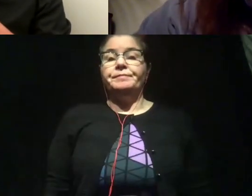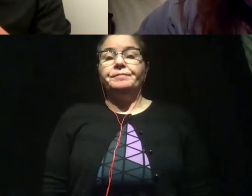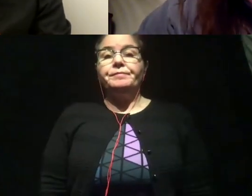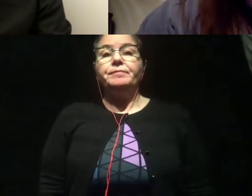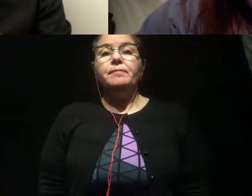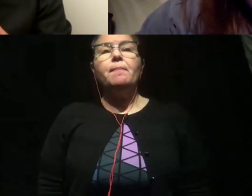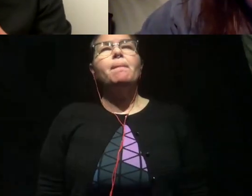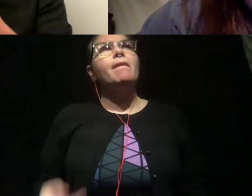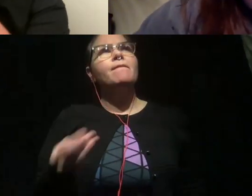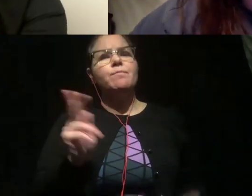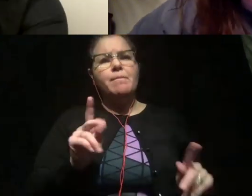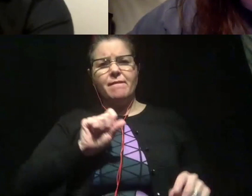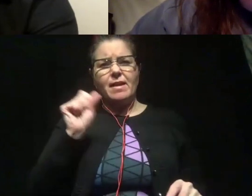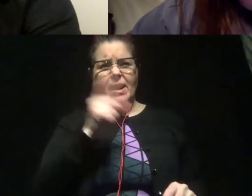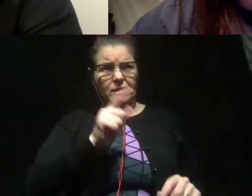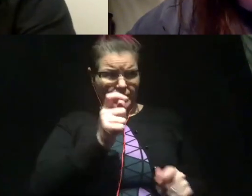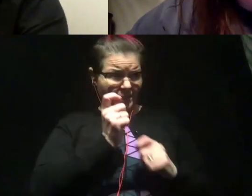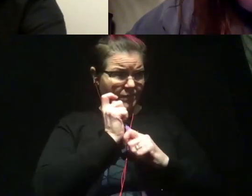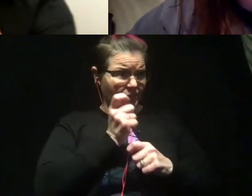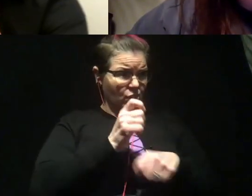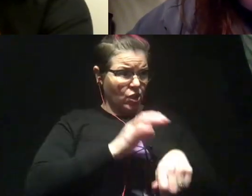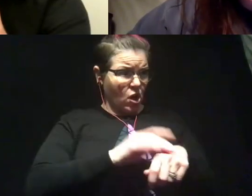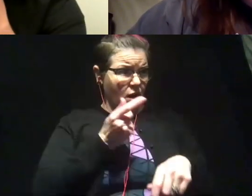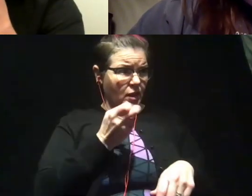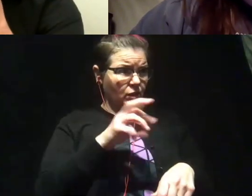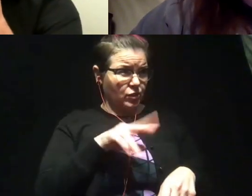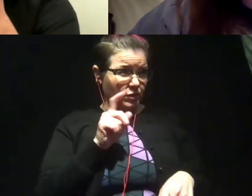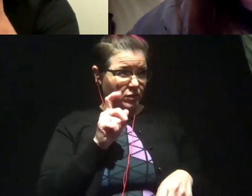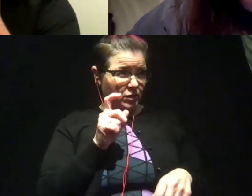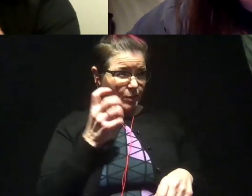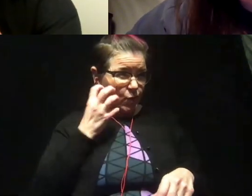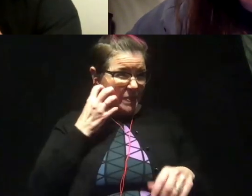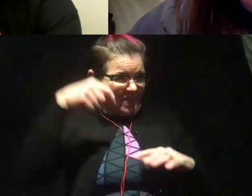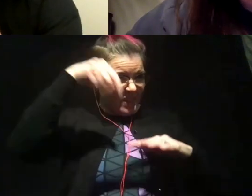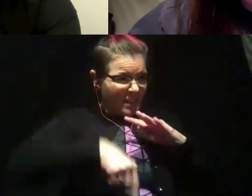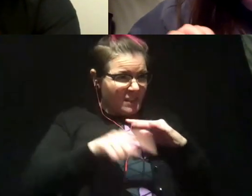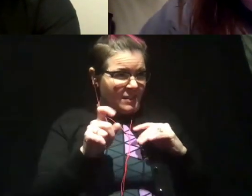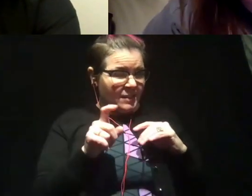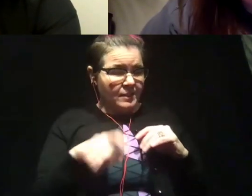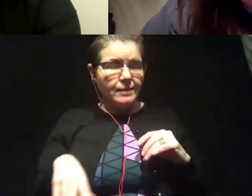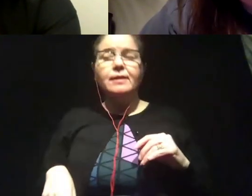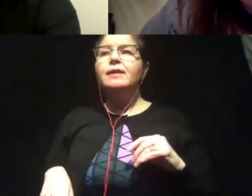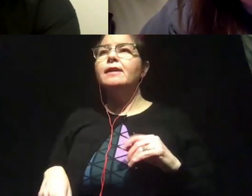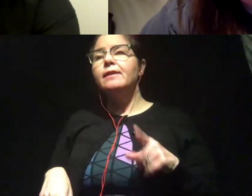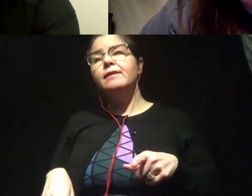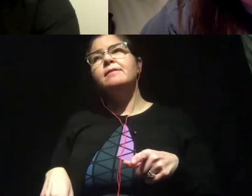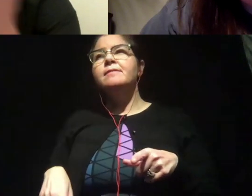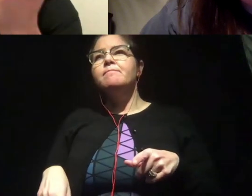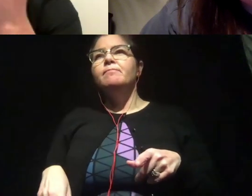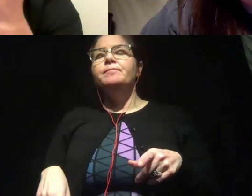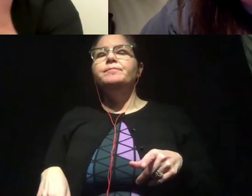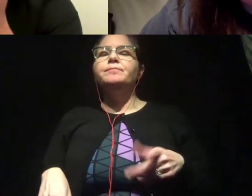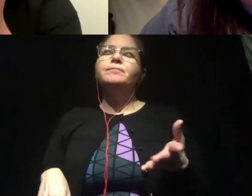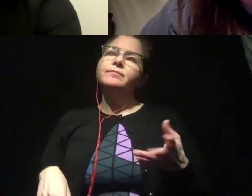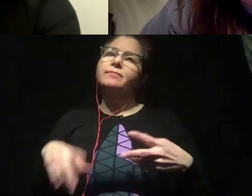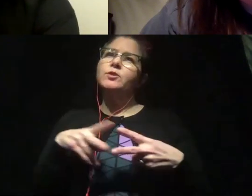couple people have asked if you can go fishing on a glacier, but is the ice too thick? So it's a couple